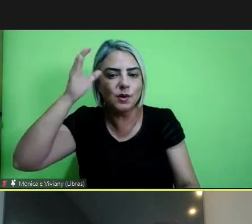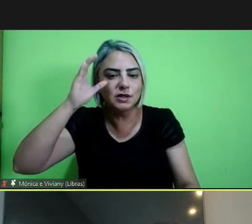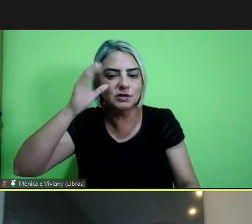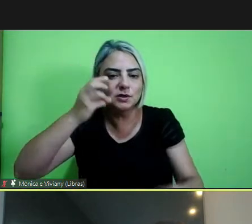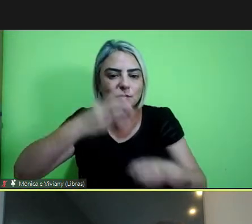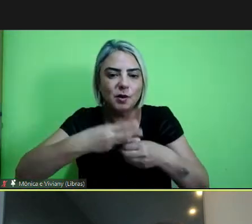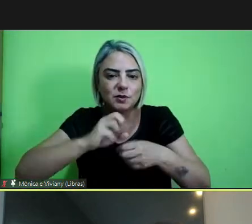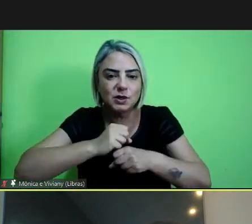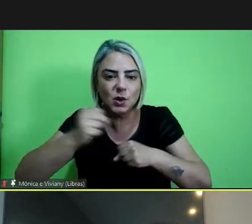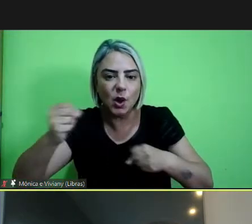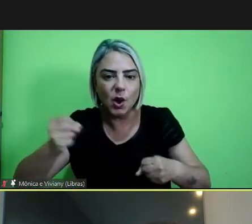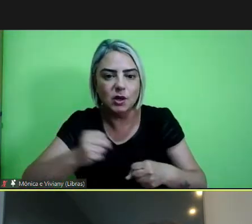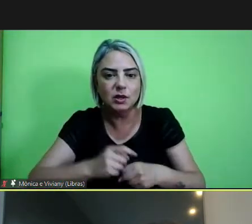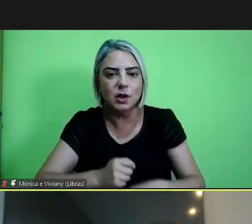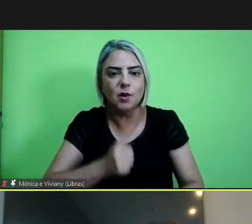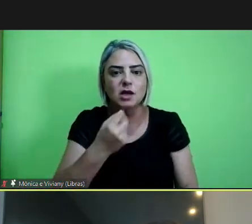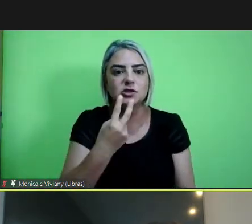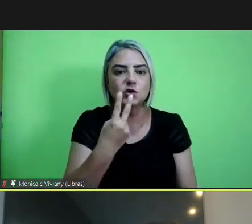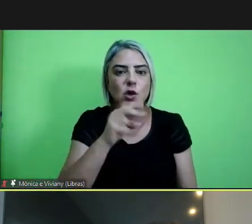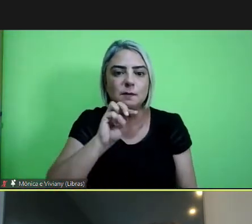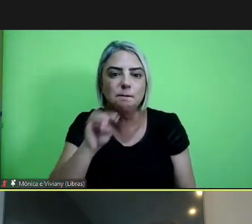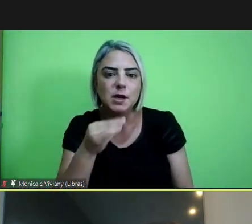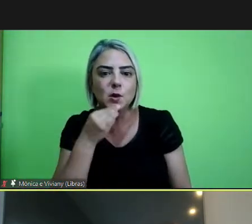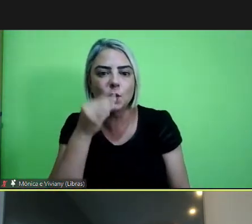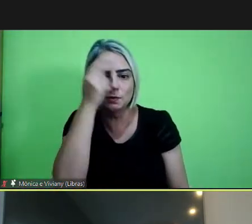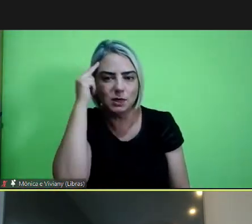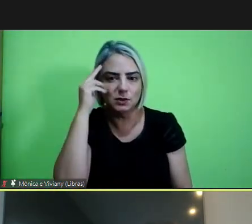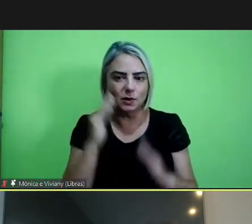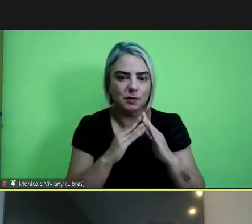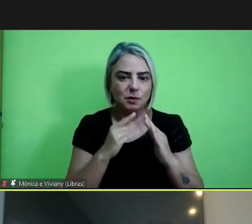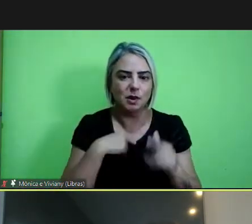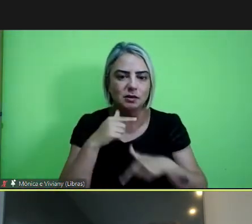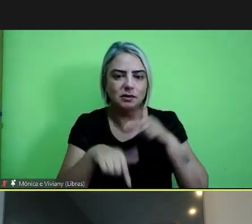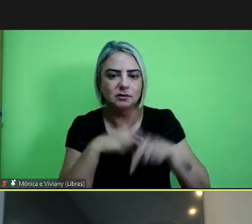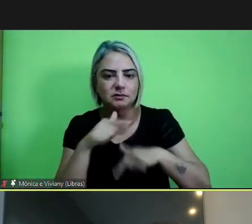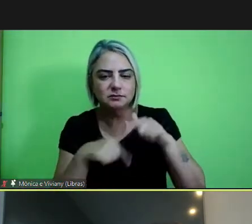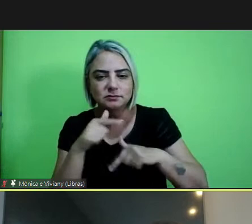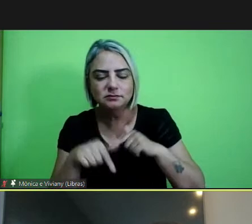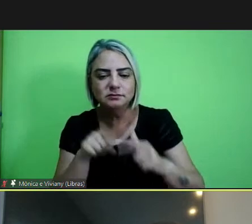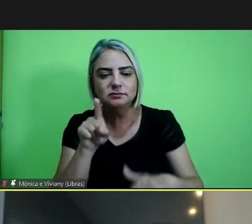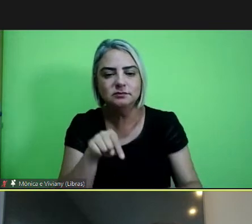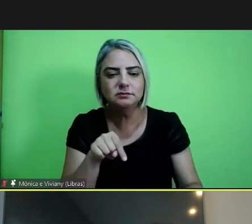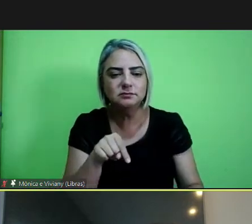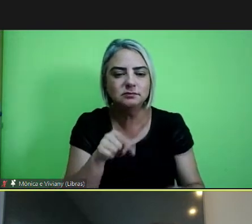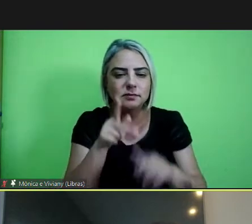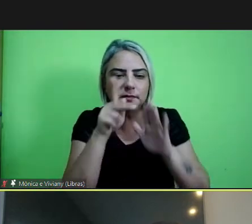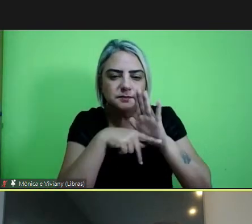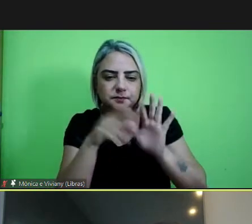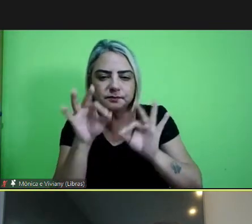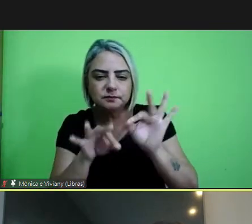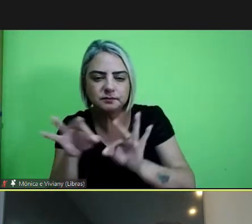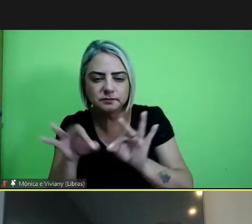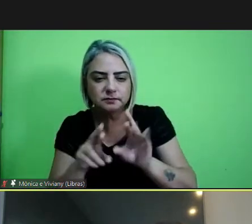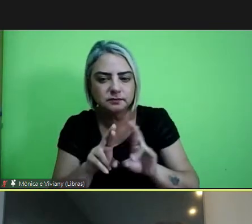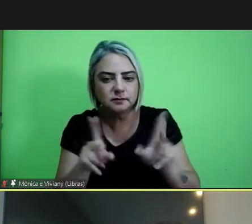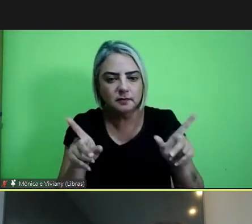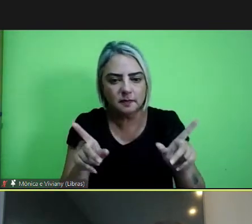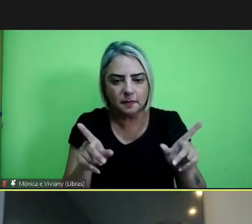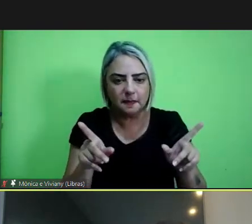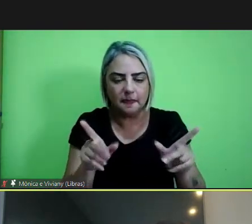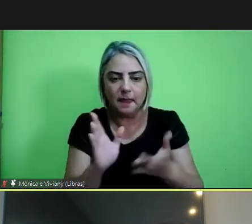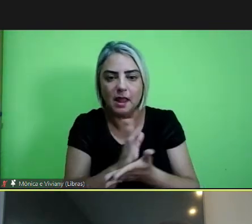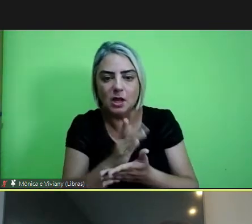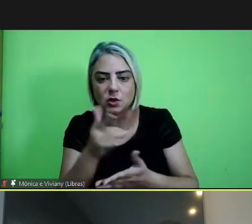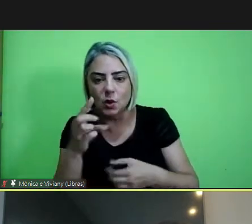because Curitiba is a very big municipality. We have close to 2 million inhabitants, and my work